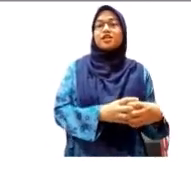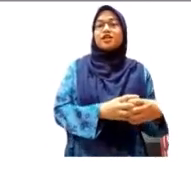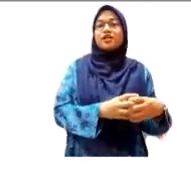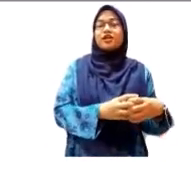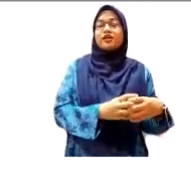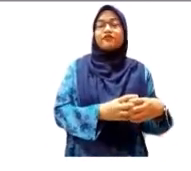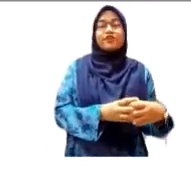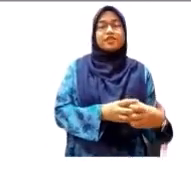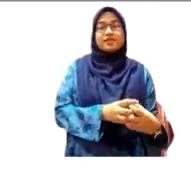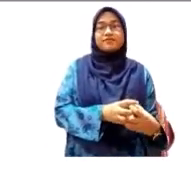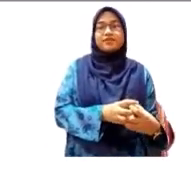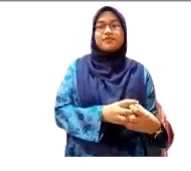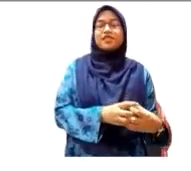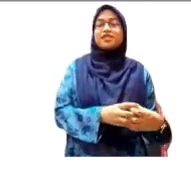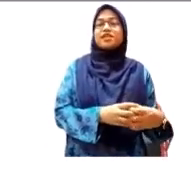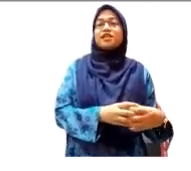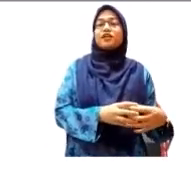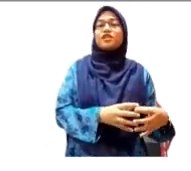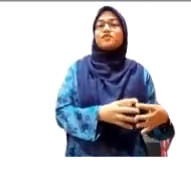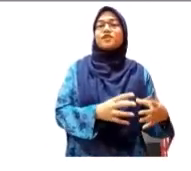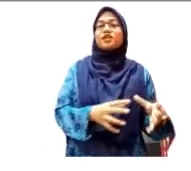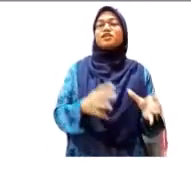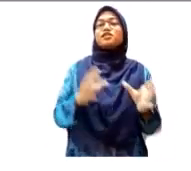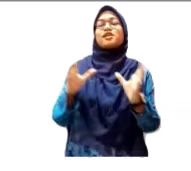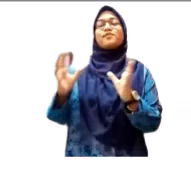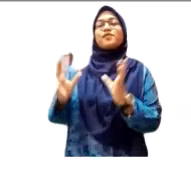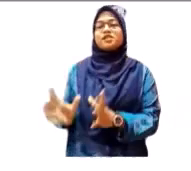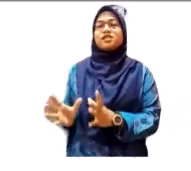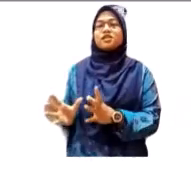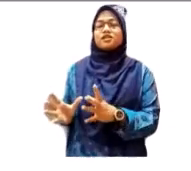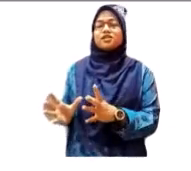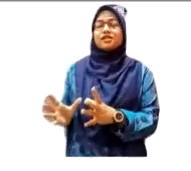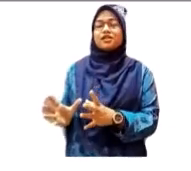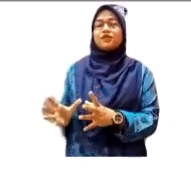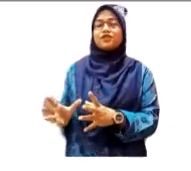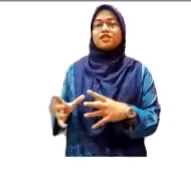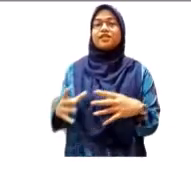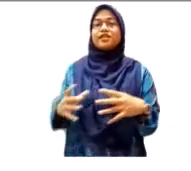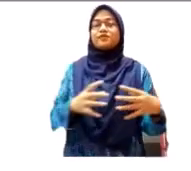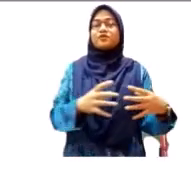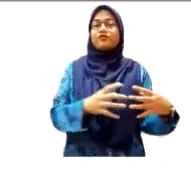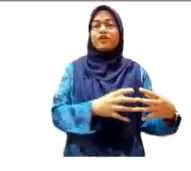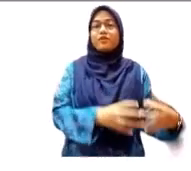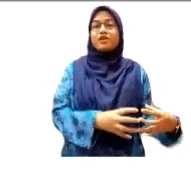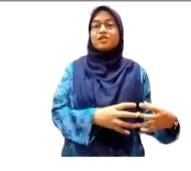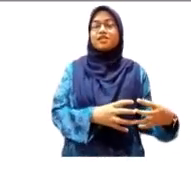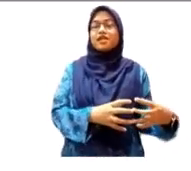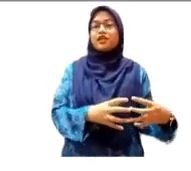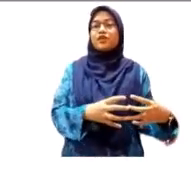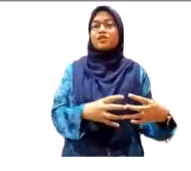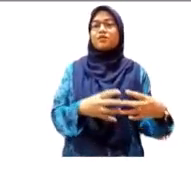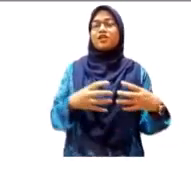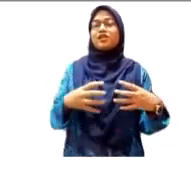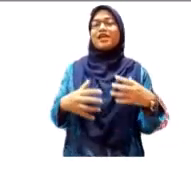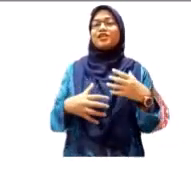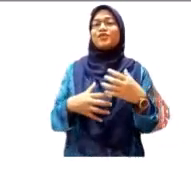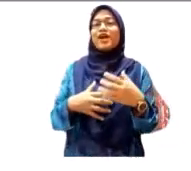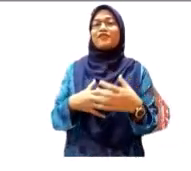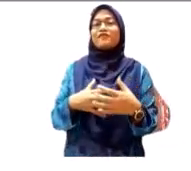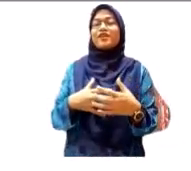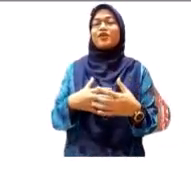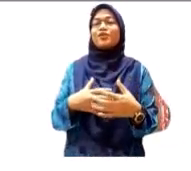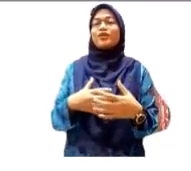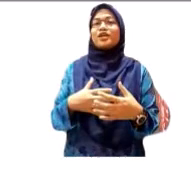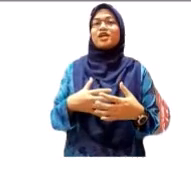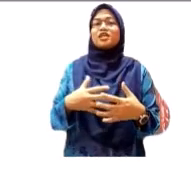language. For example, American sign language, because Malaysian sign language actually comes from American sign language, but they do